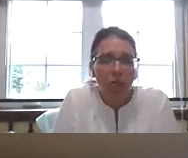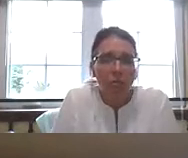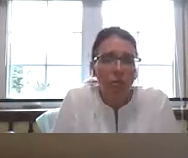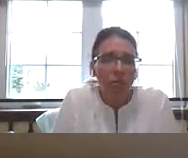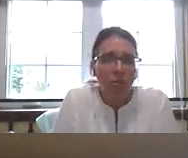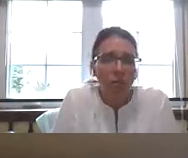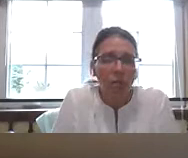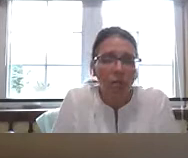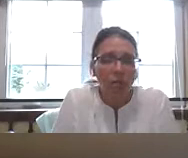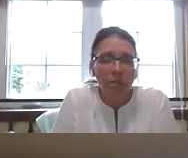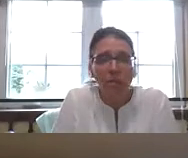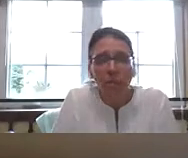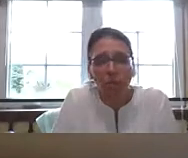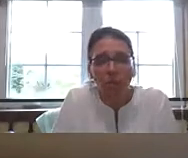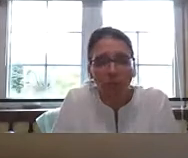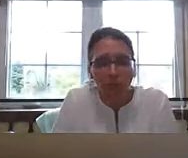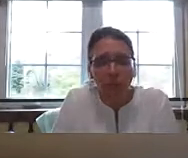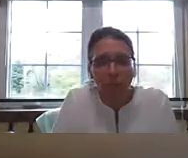have in our speed analysis,